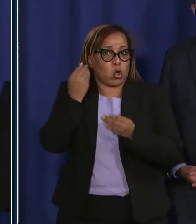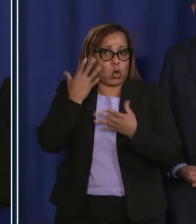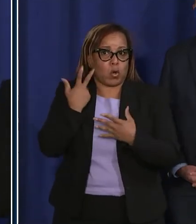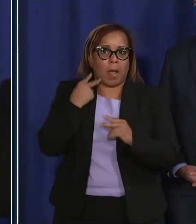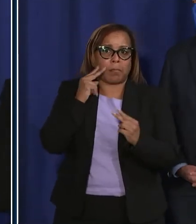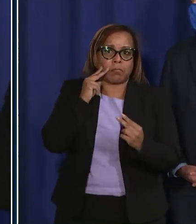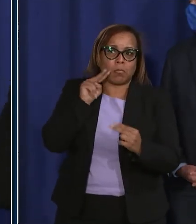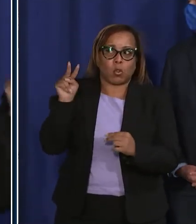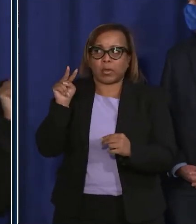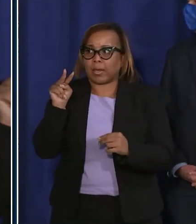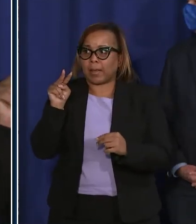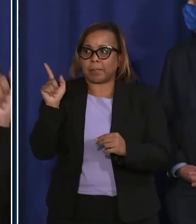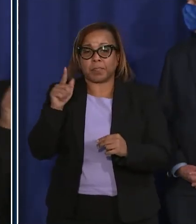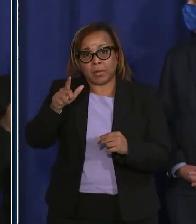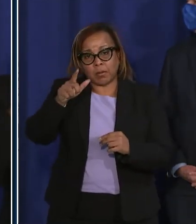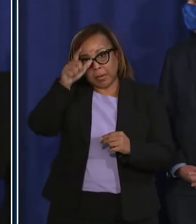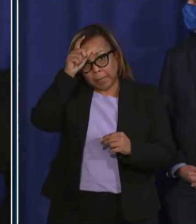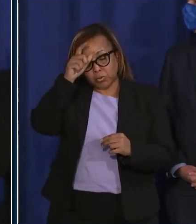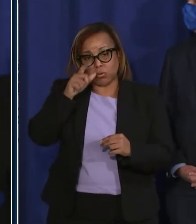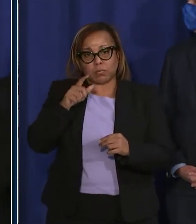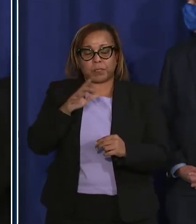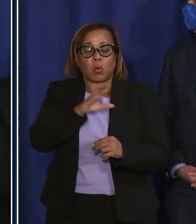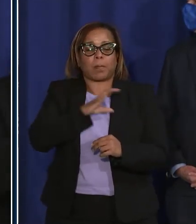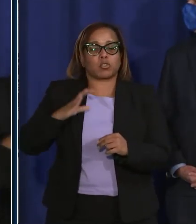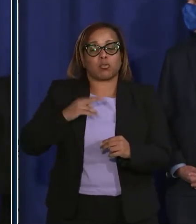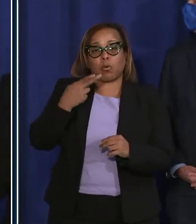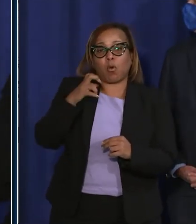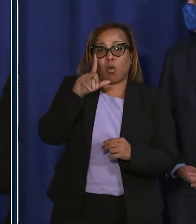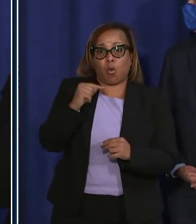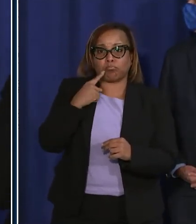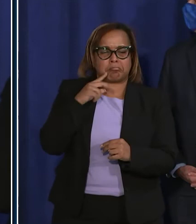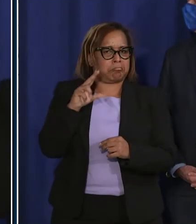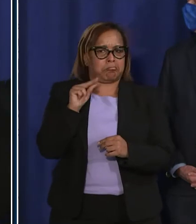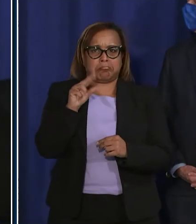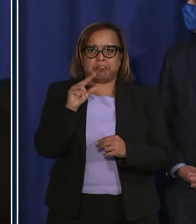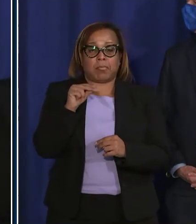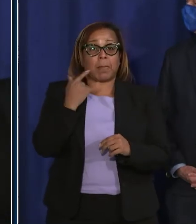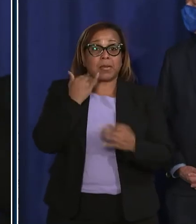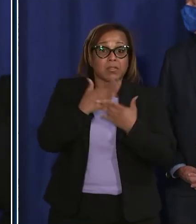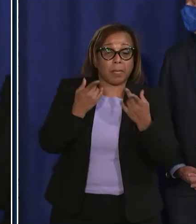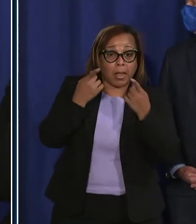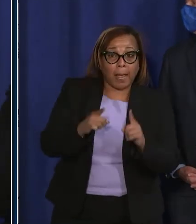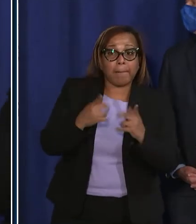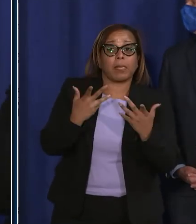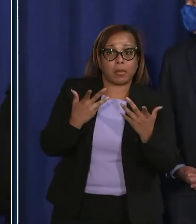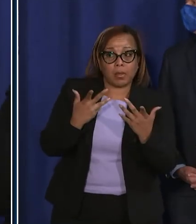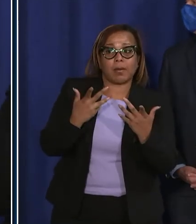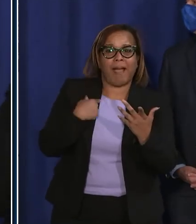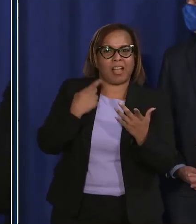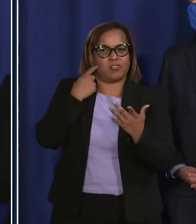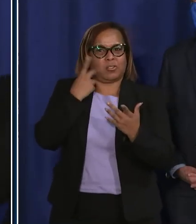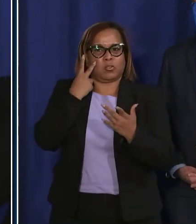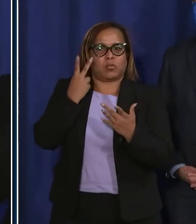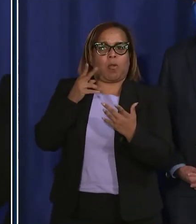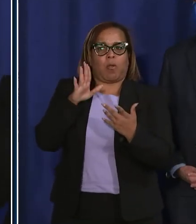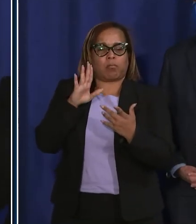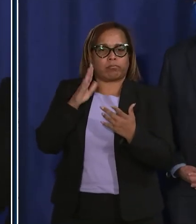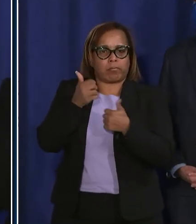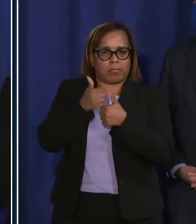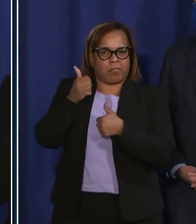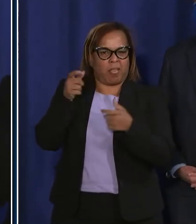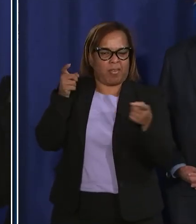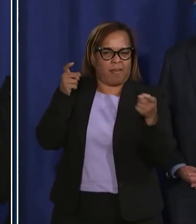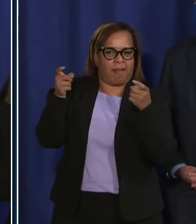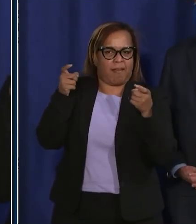looking at Commissioner Holt, who's shaking her head no, but obviously if there's something that's happened, I actually just saw the head of